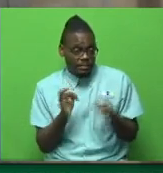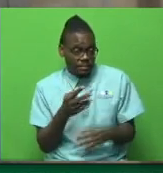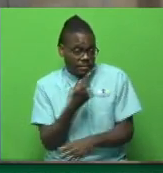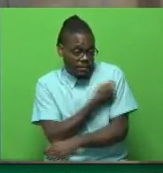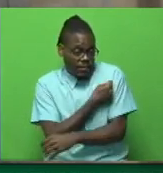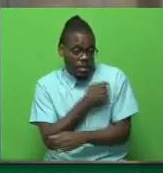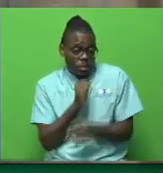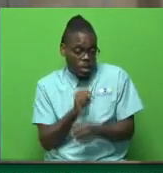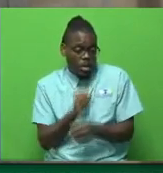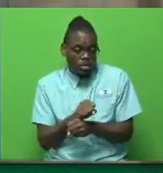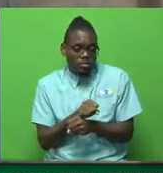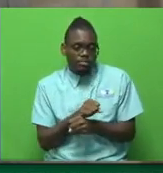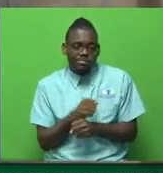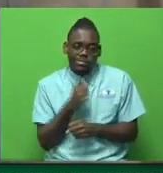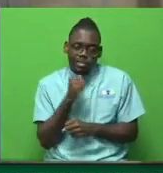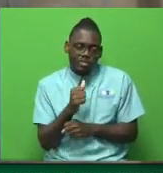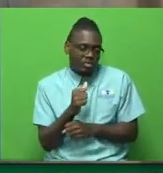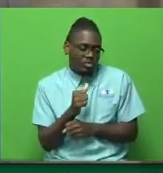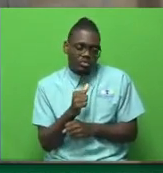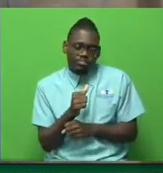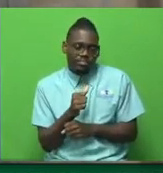vaccine hesitancy at the time